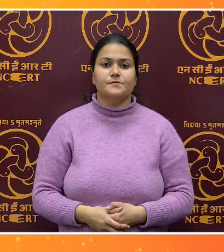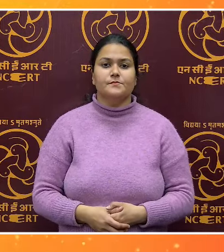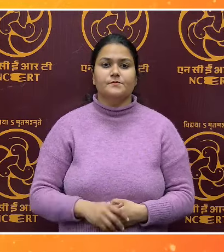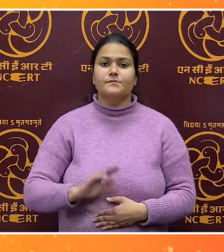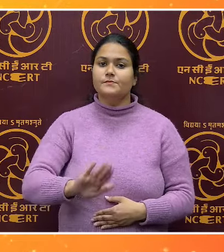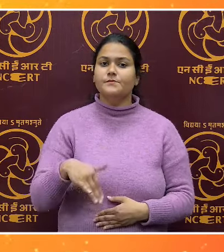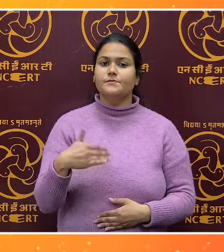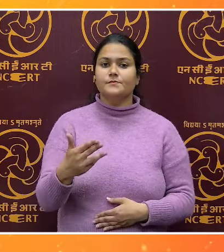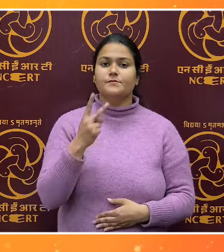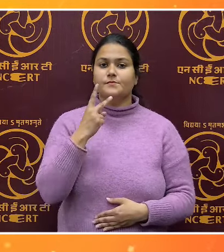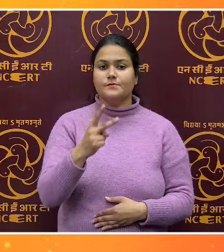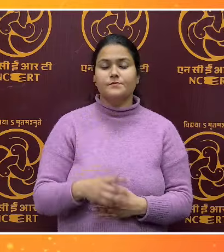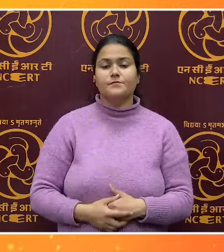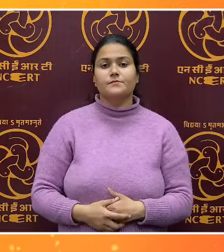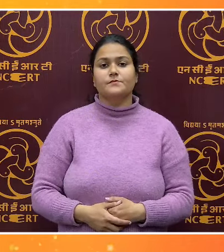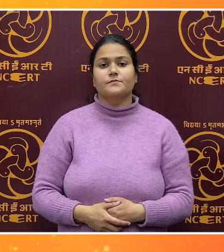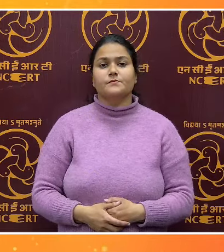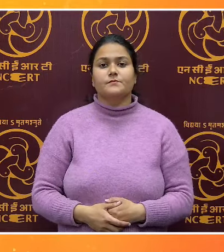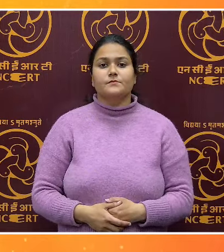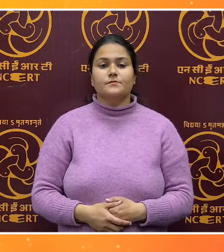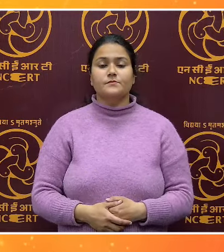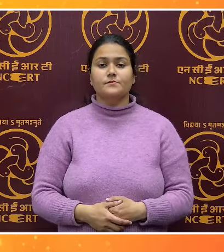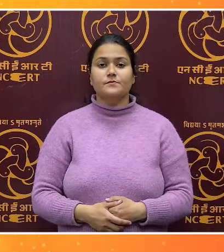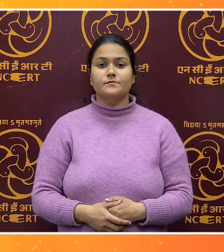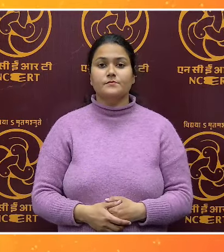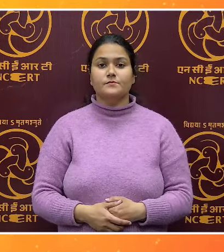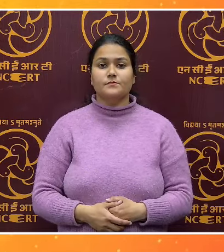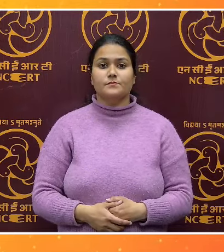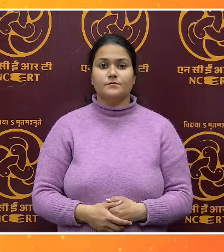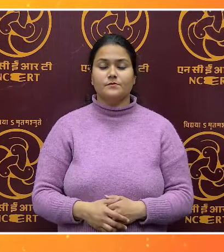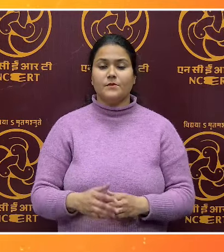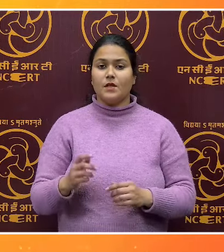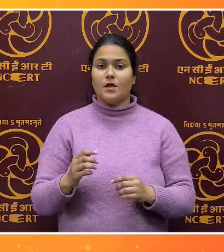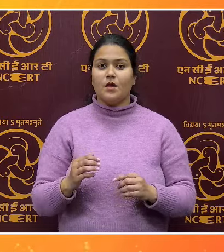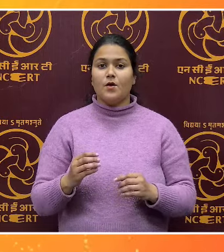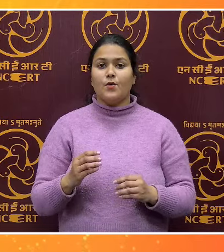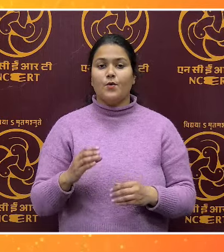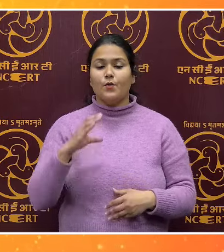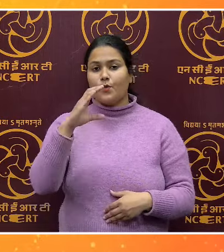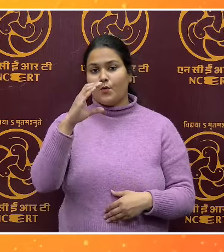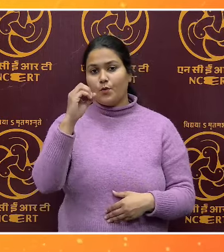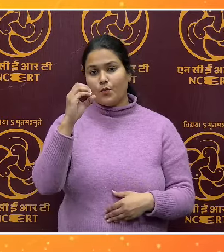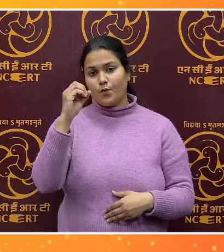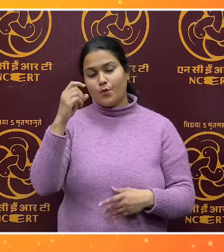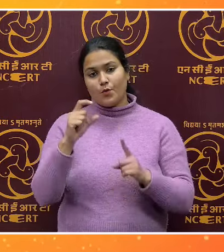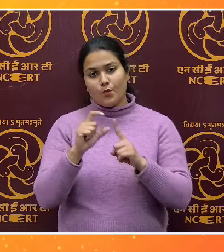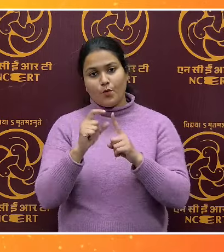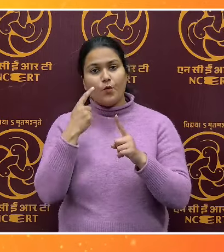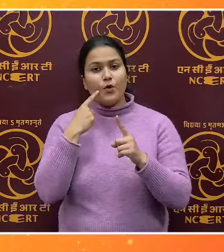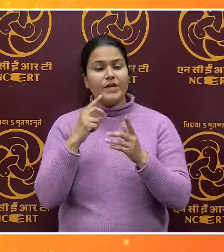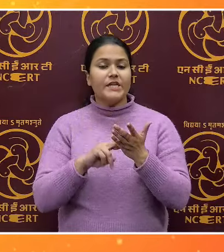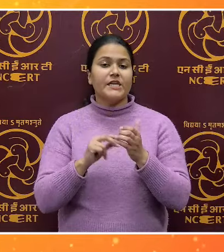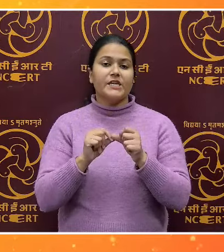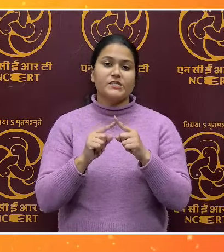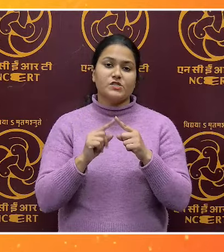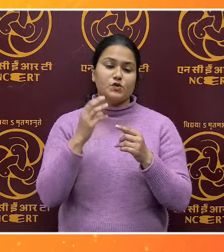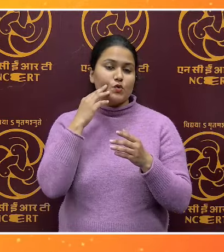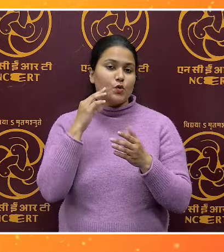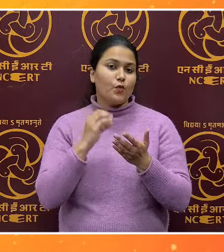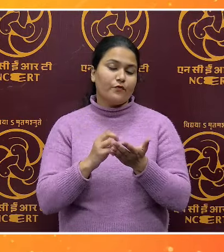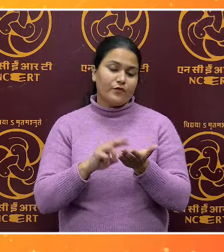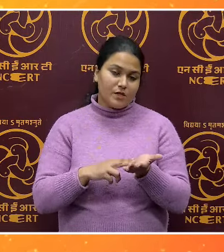So, next is coordination polyhedron. The spatial arrangement of the ligands